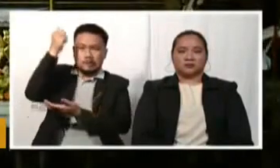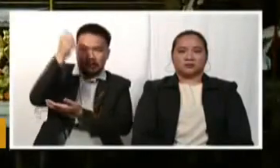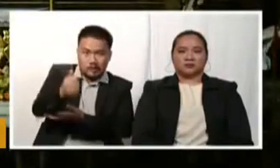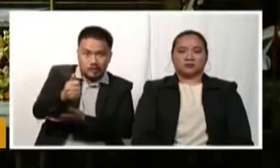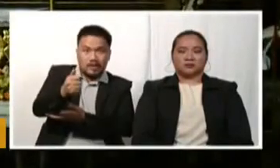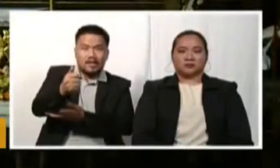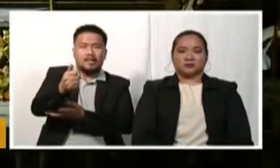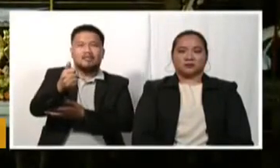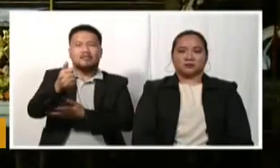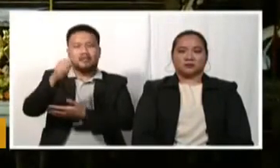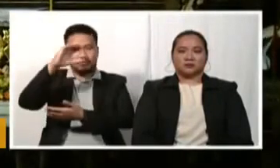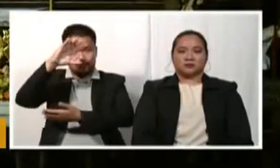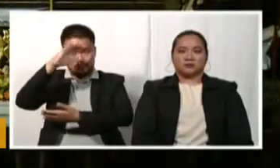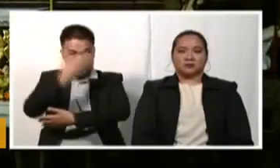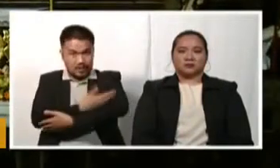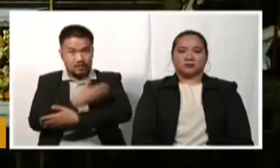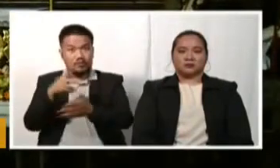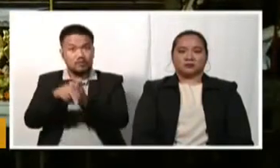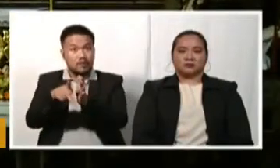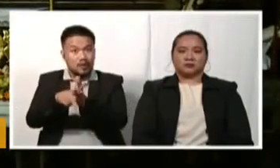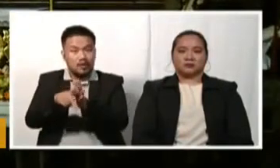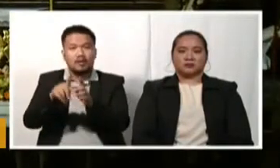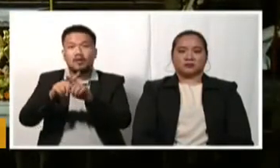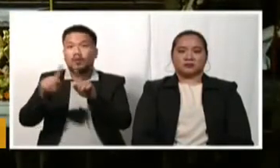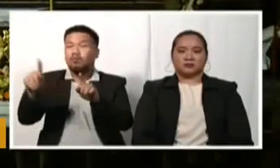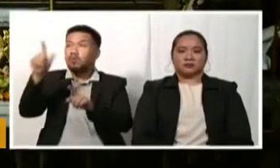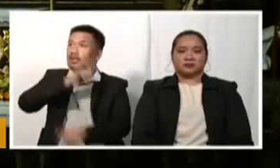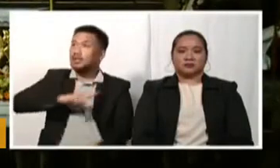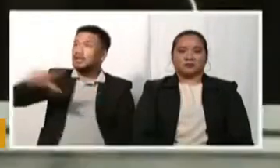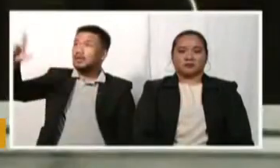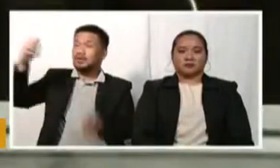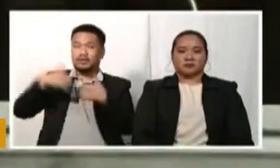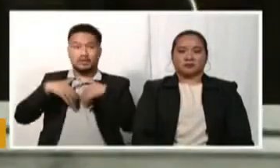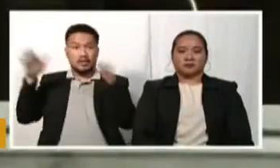But the Lord's messenger called to him from heaven,